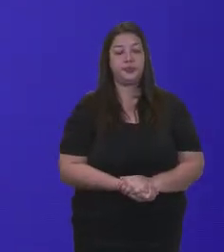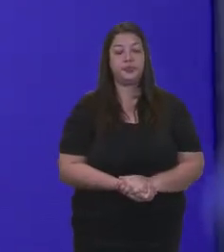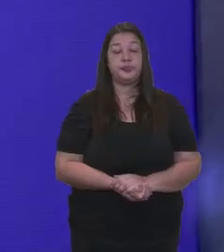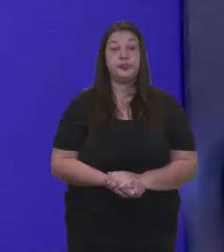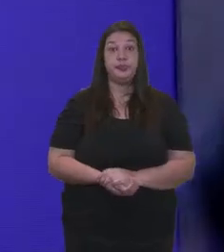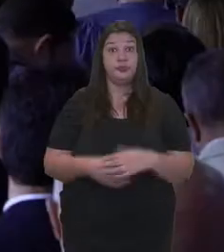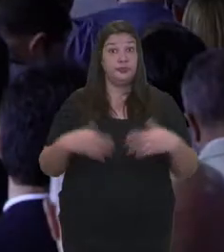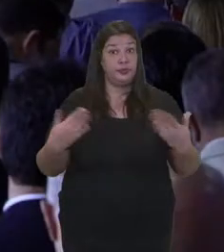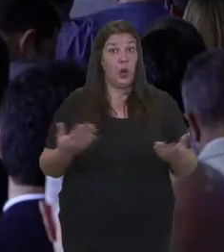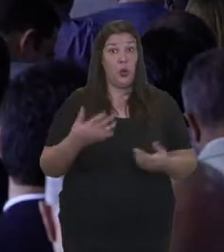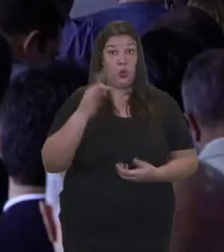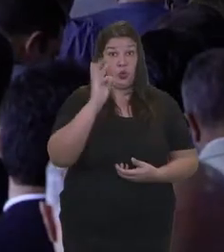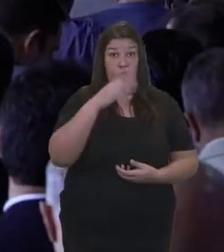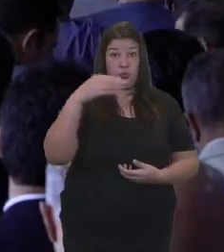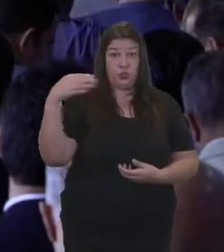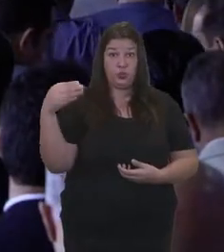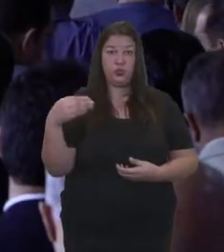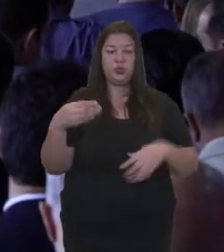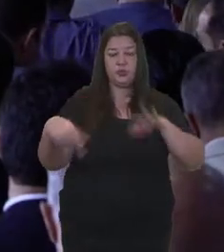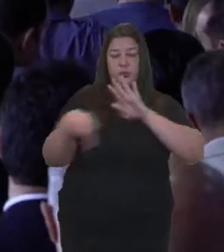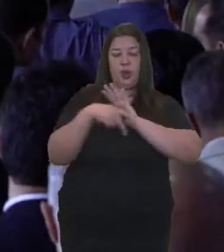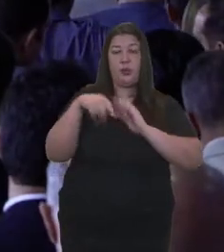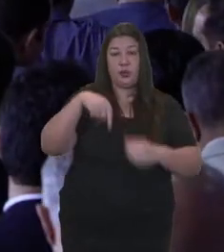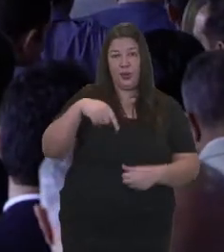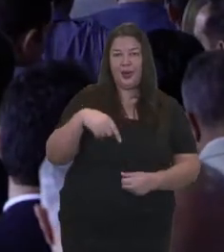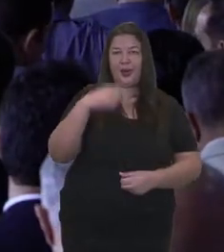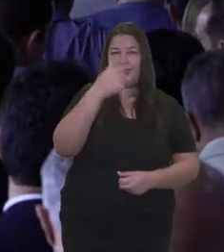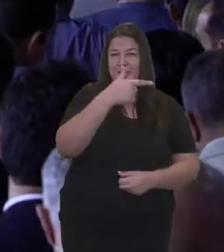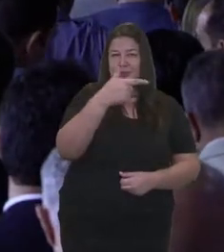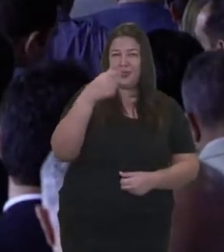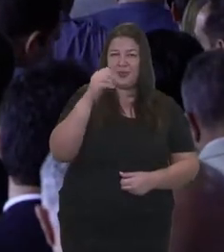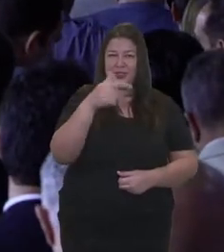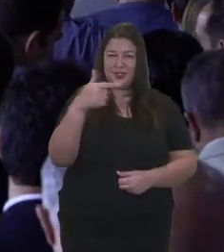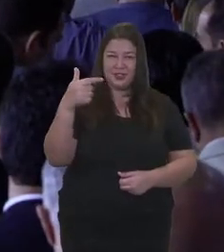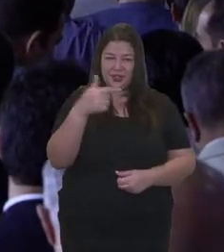the climate, the humor of Team Time 22